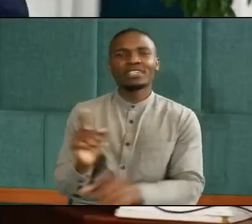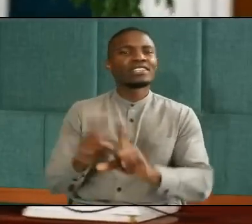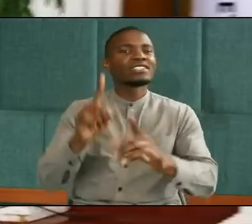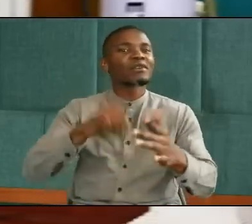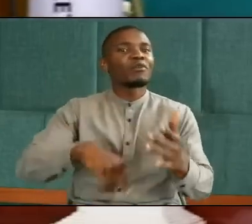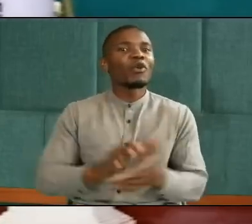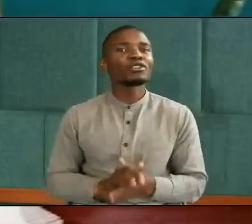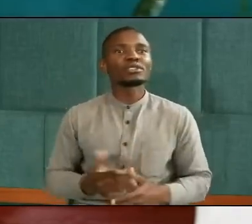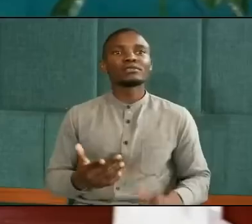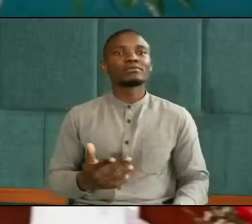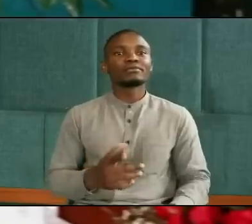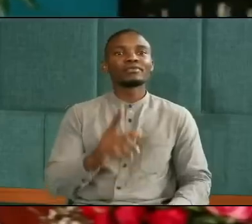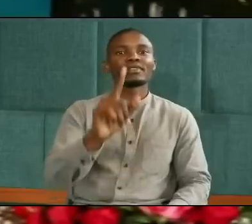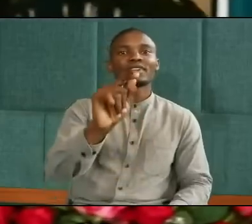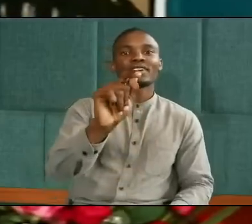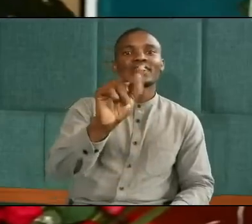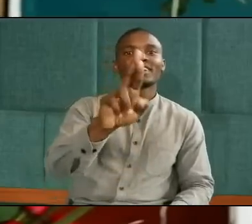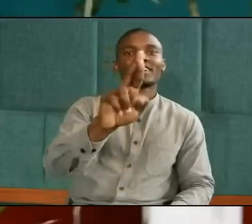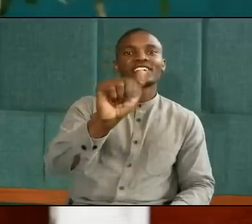GPS system.